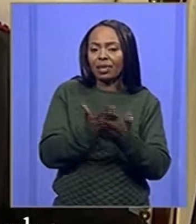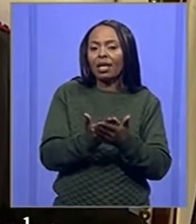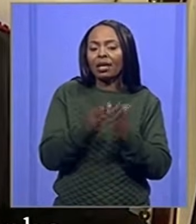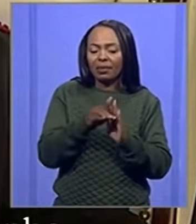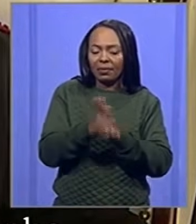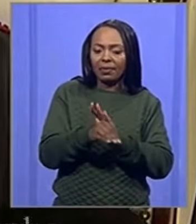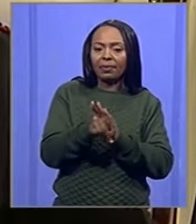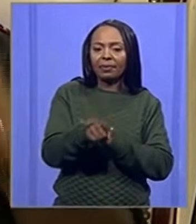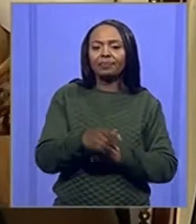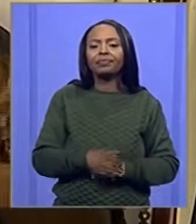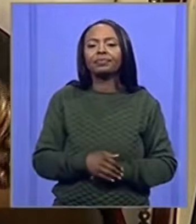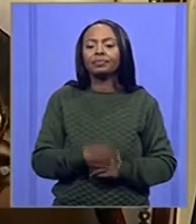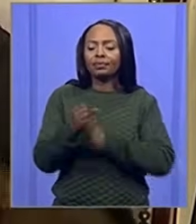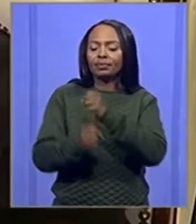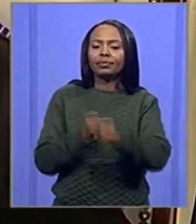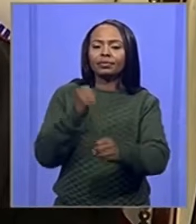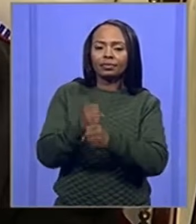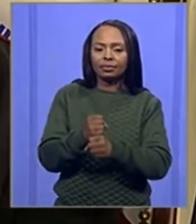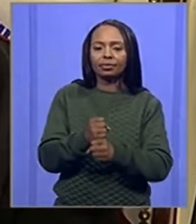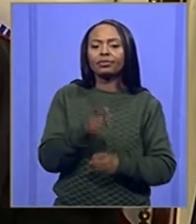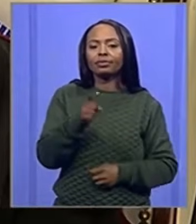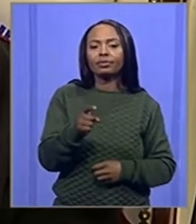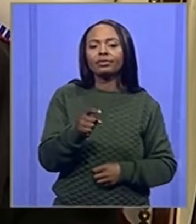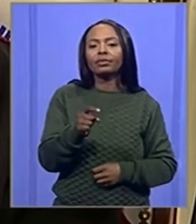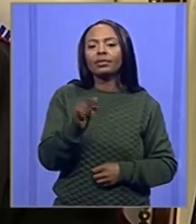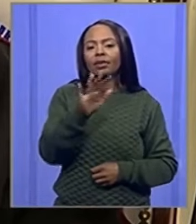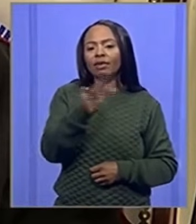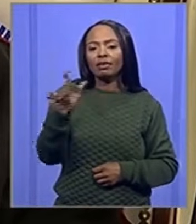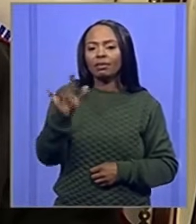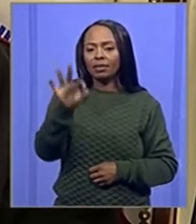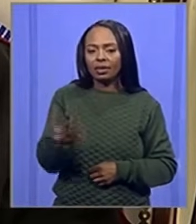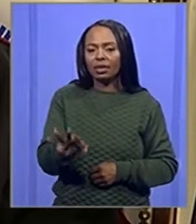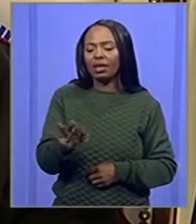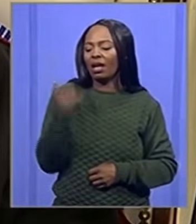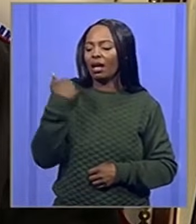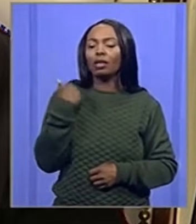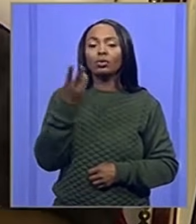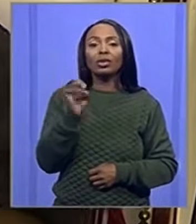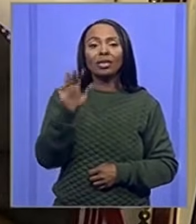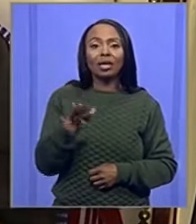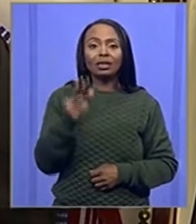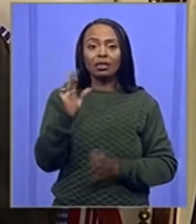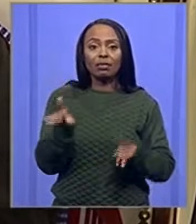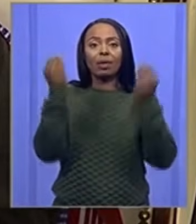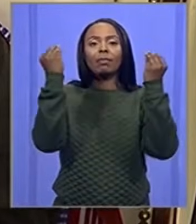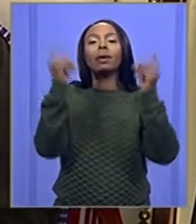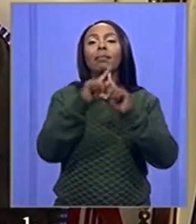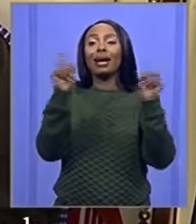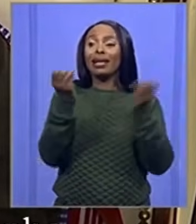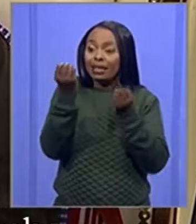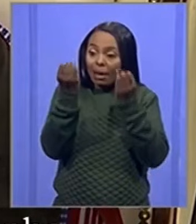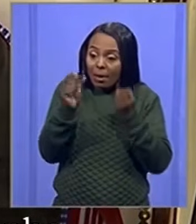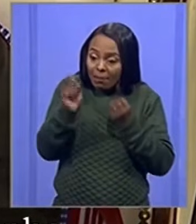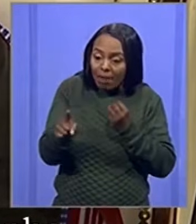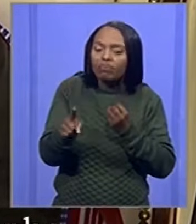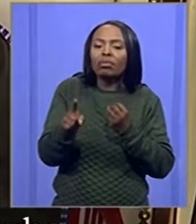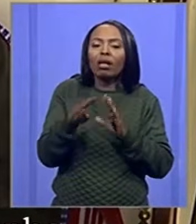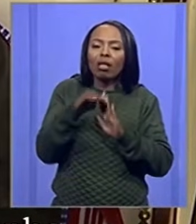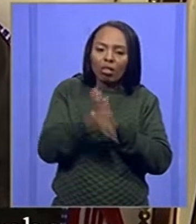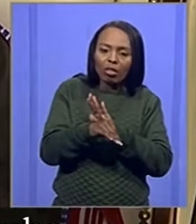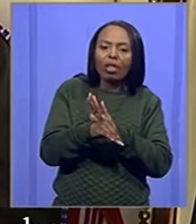decline next year below the 57% it got in 2019 and will probably be replaced by a